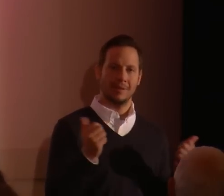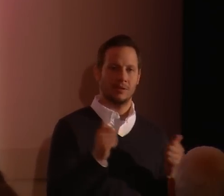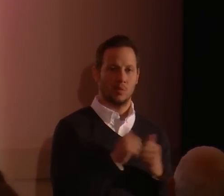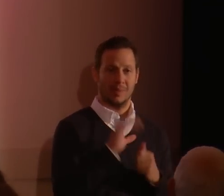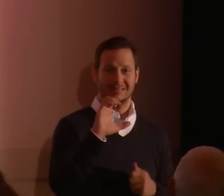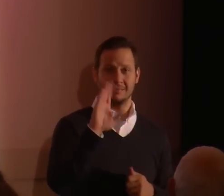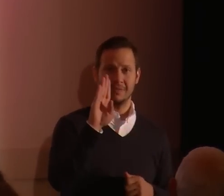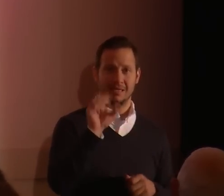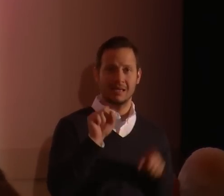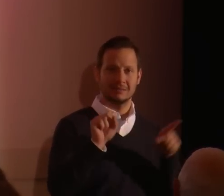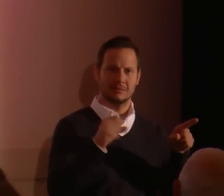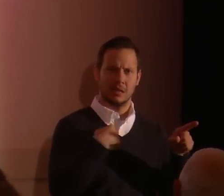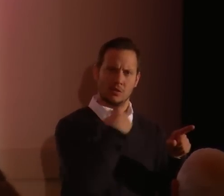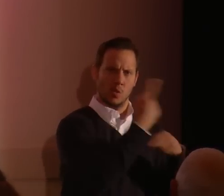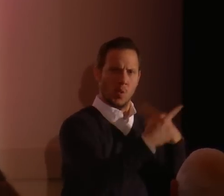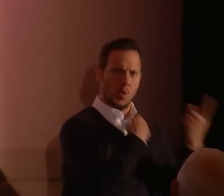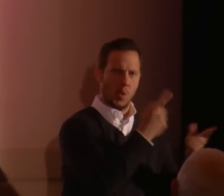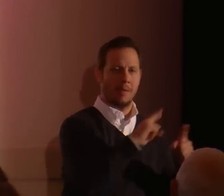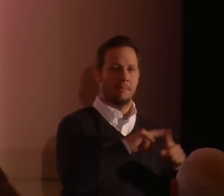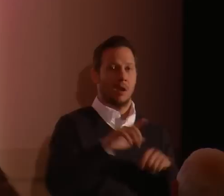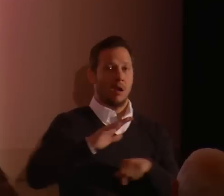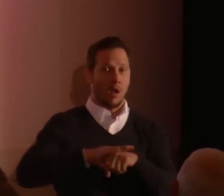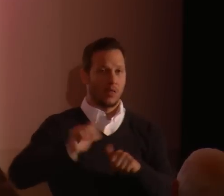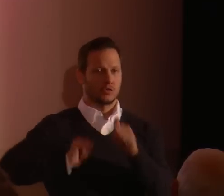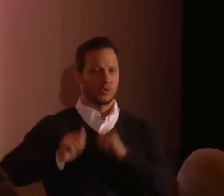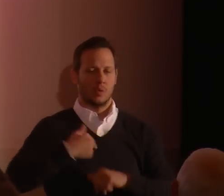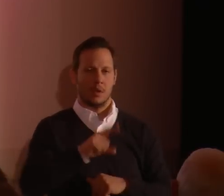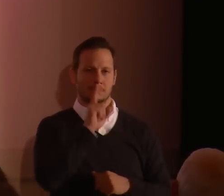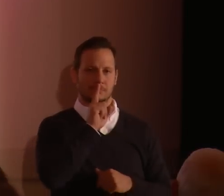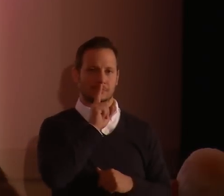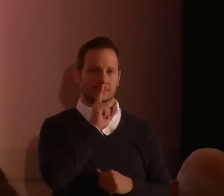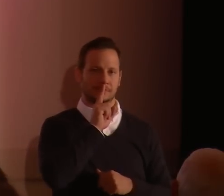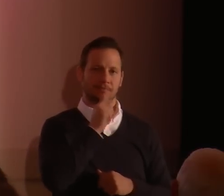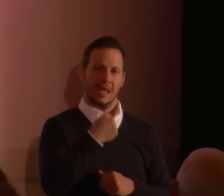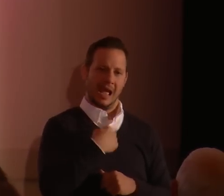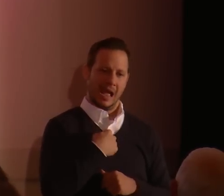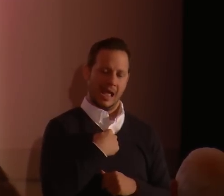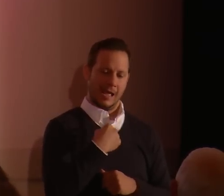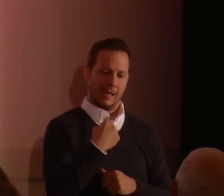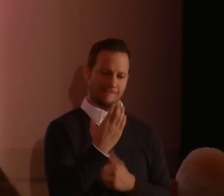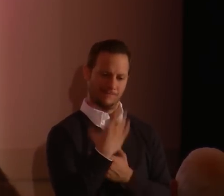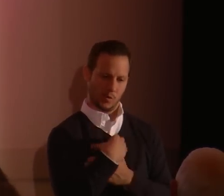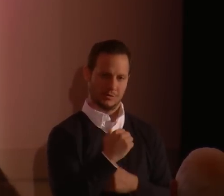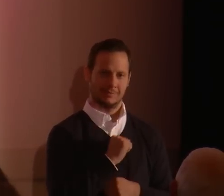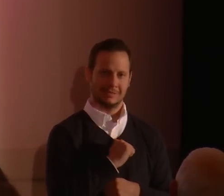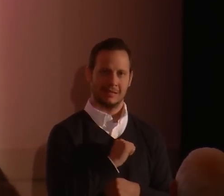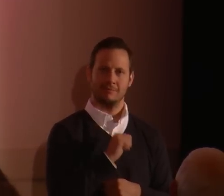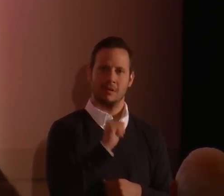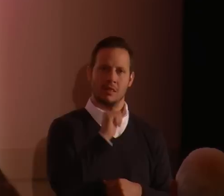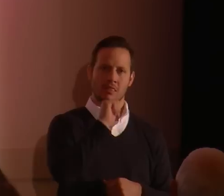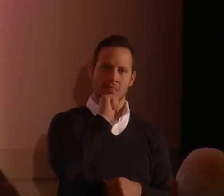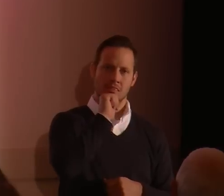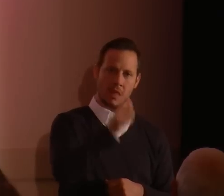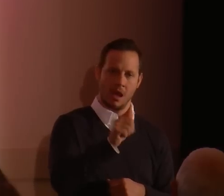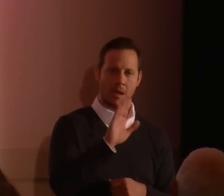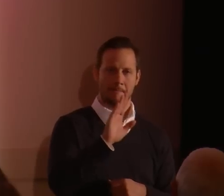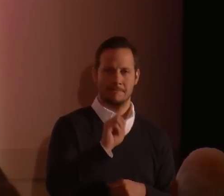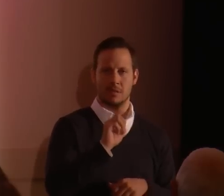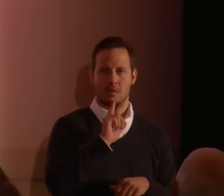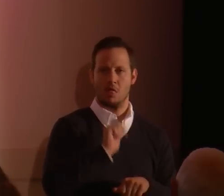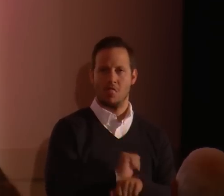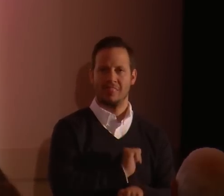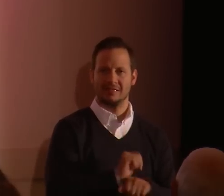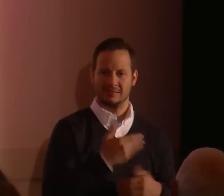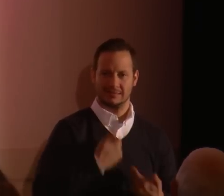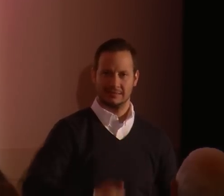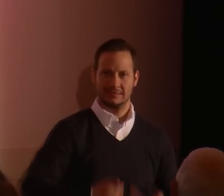Ultimately, I was telling myself, don't be authentic. And even as I say that standing here, it